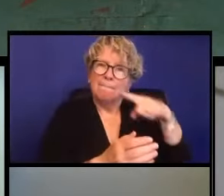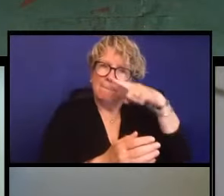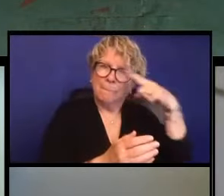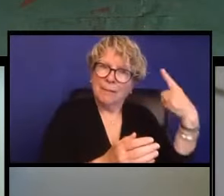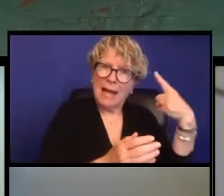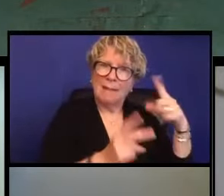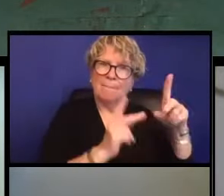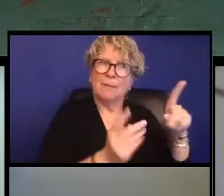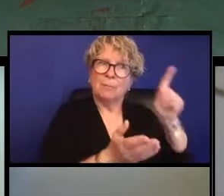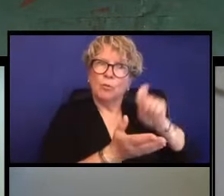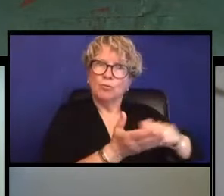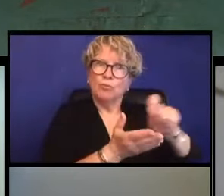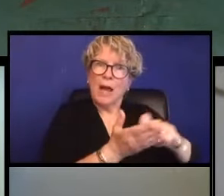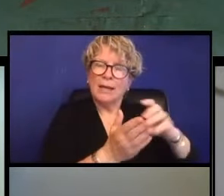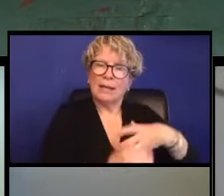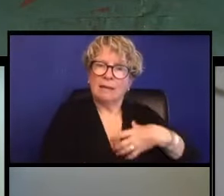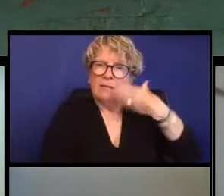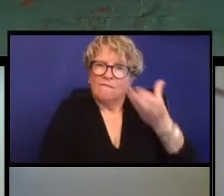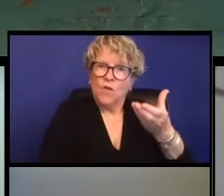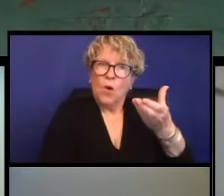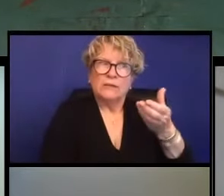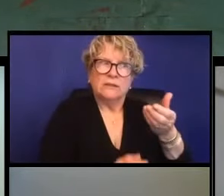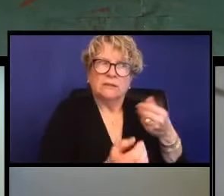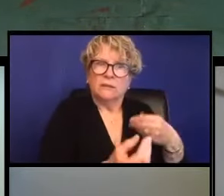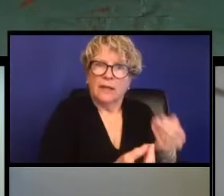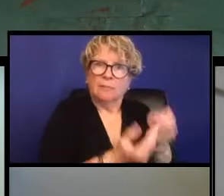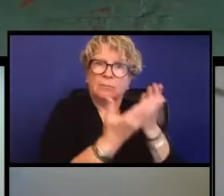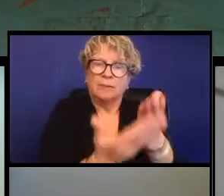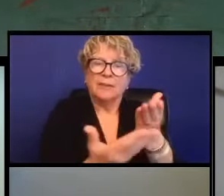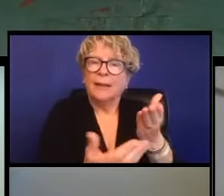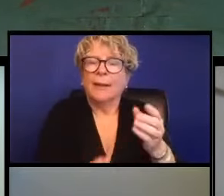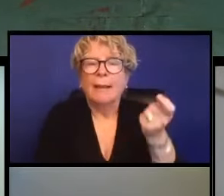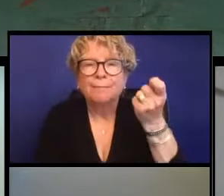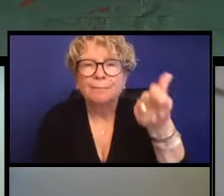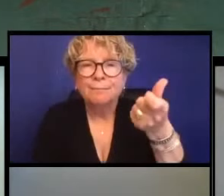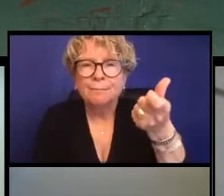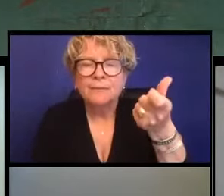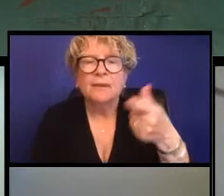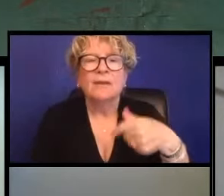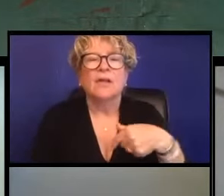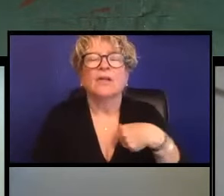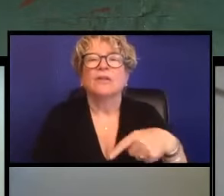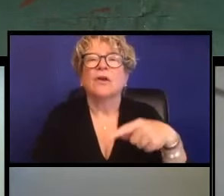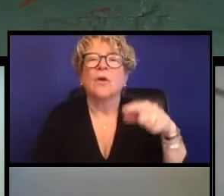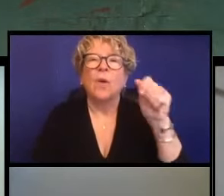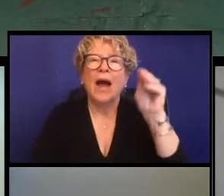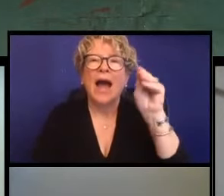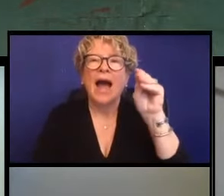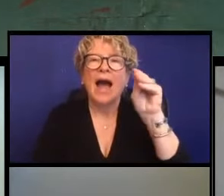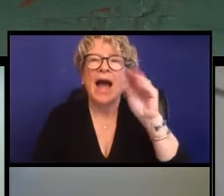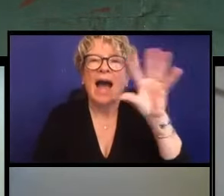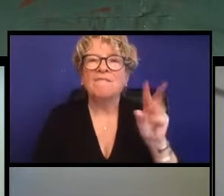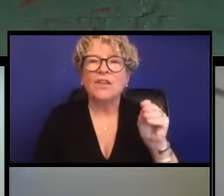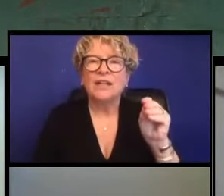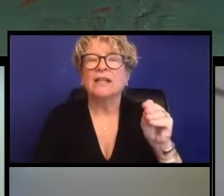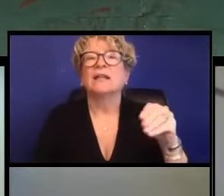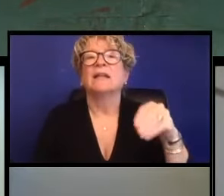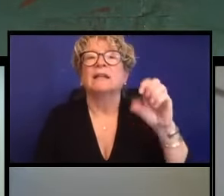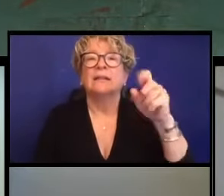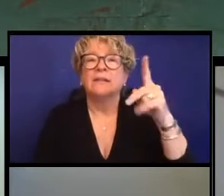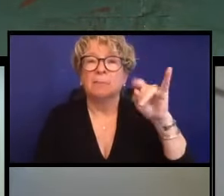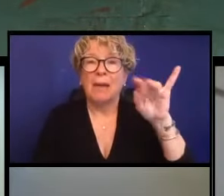I will speak from the perspective of African speculative fiction and say that the landscape